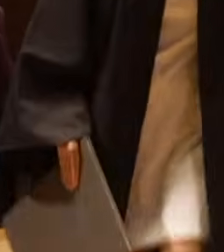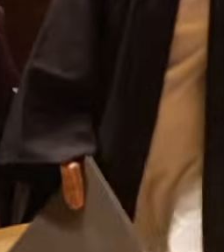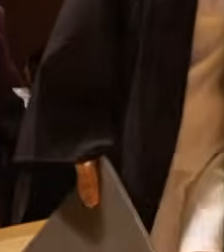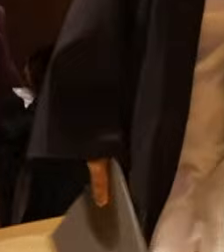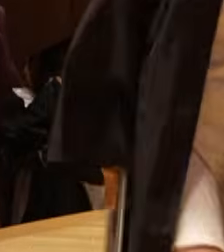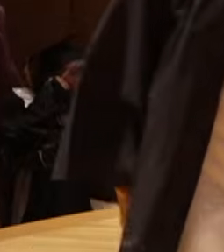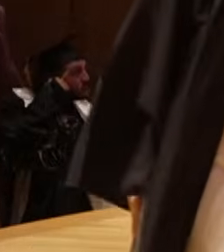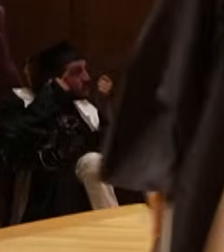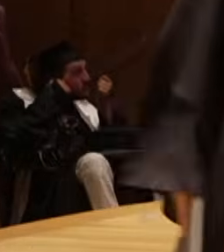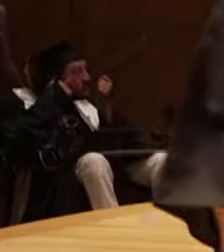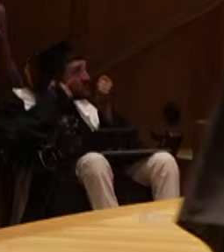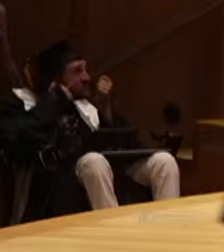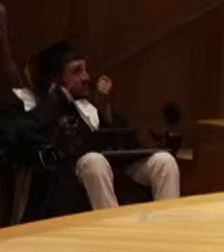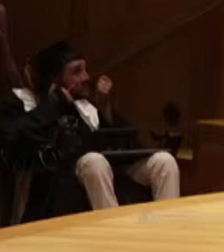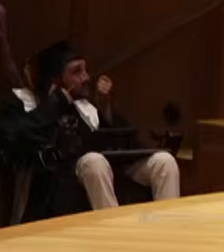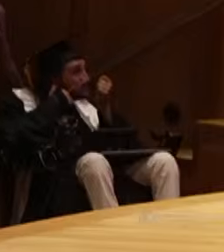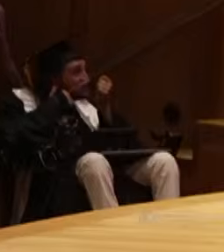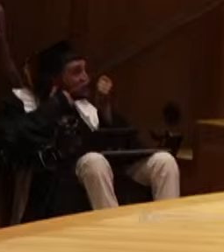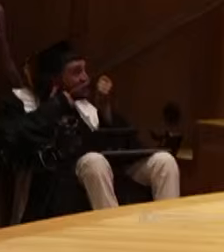Theodora Hu.